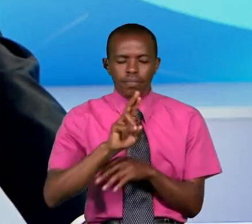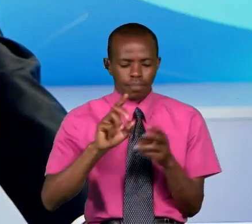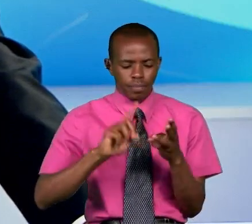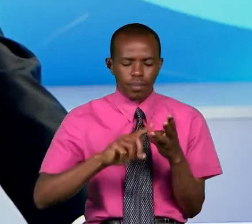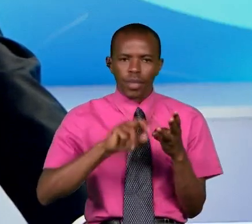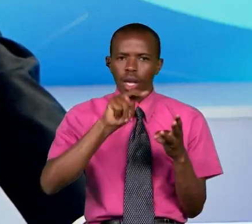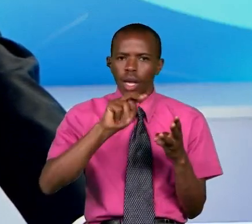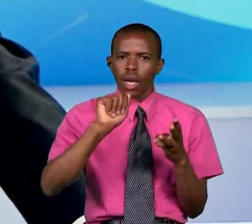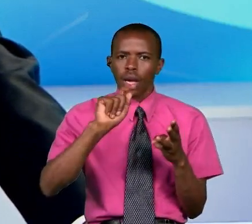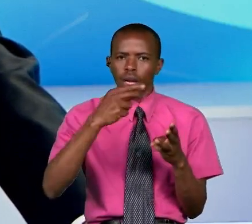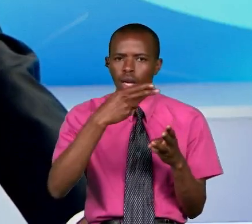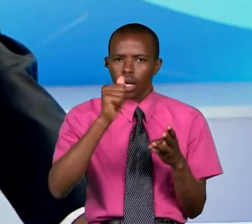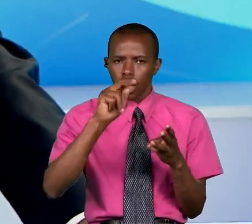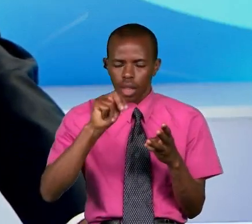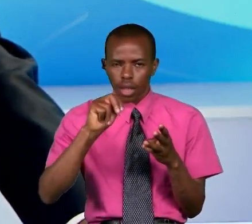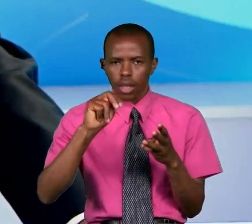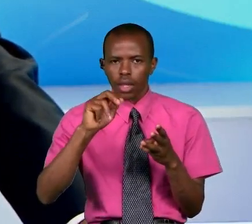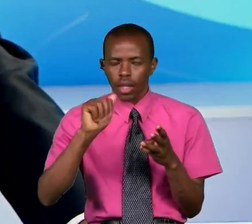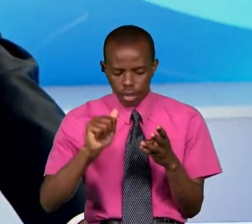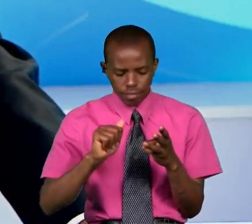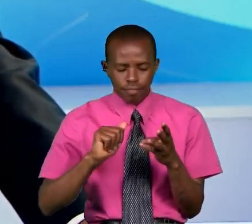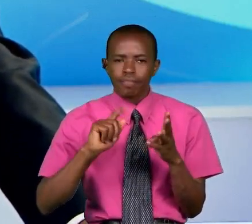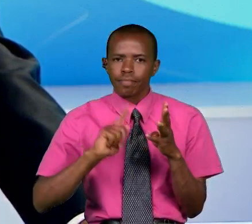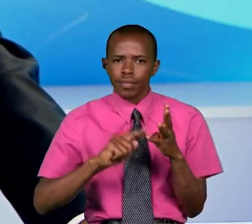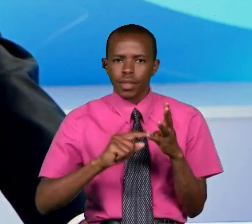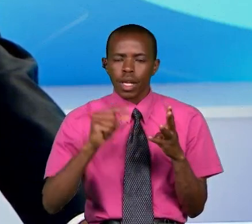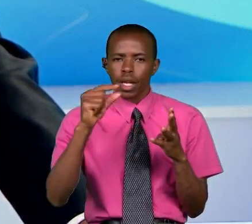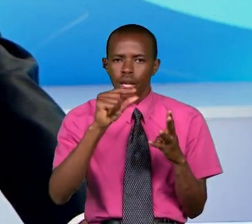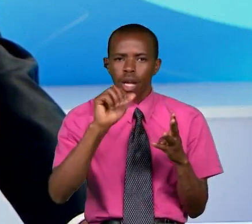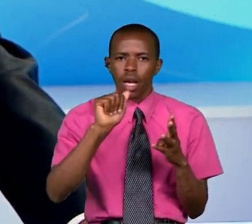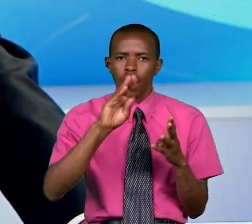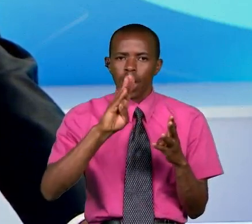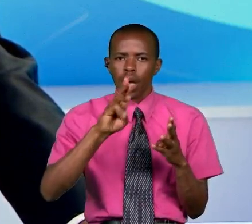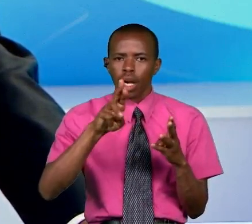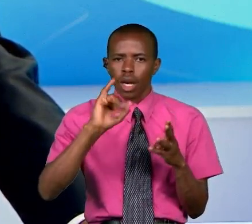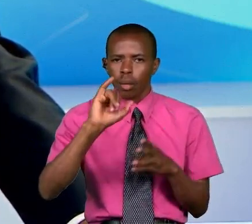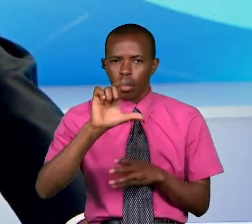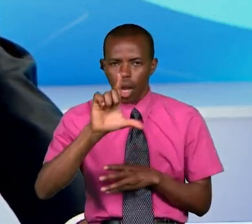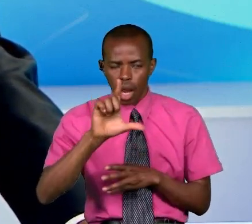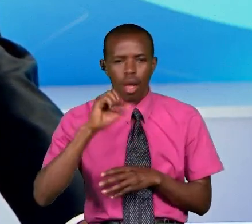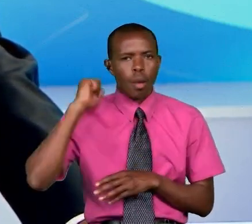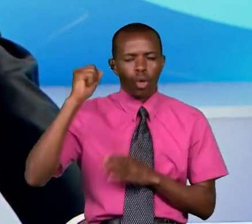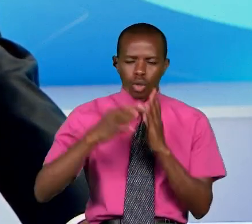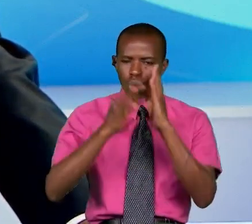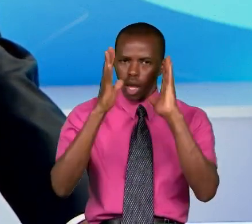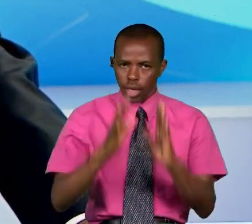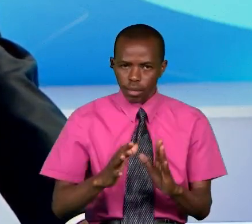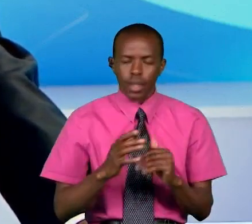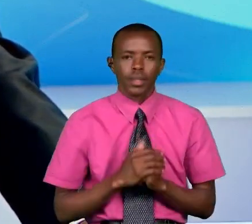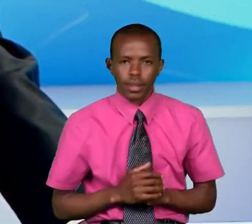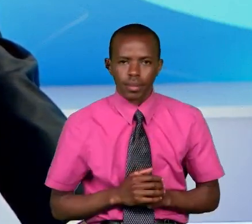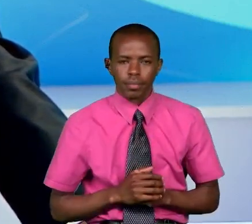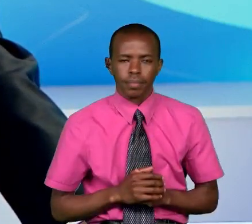Mm-hmm. Pastor Nathan Kiama from Great Light Center in Langata. And of course, we have Gabriel Muthuma, who is a political analyst and a